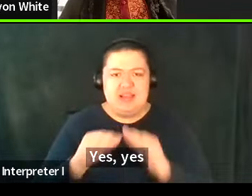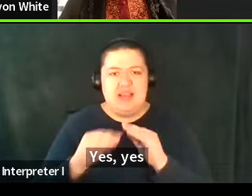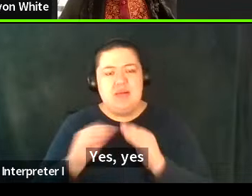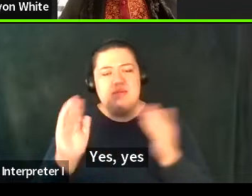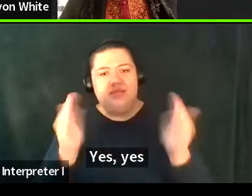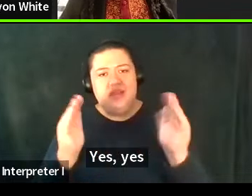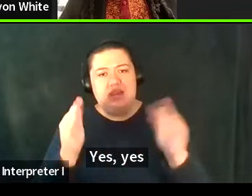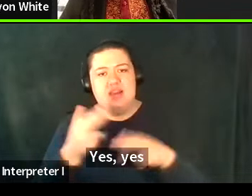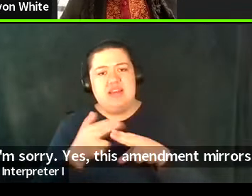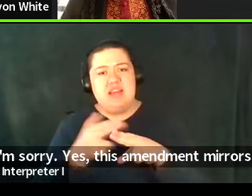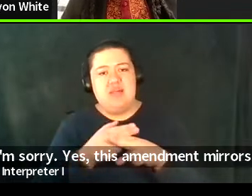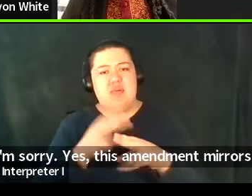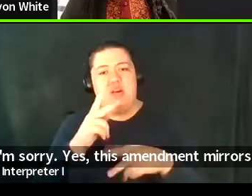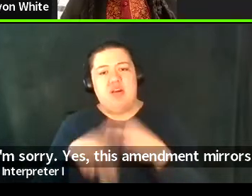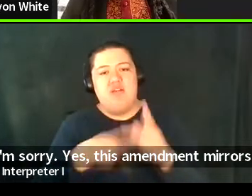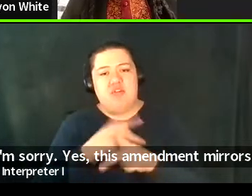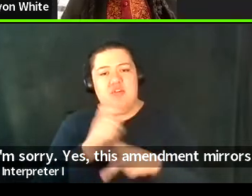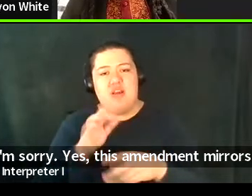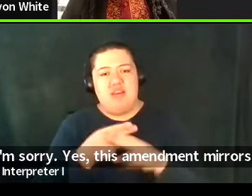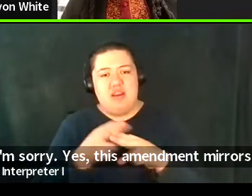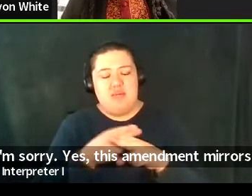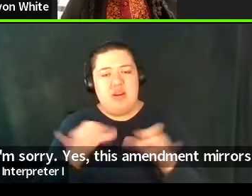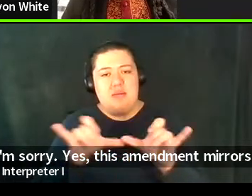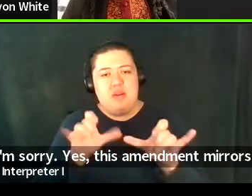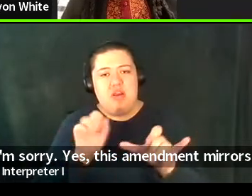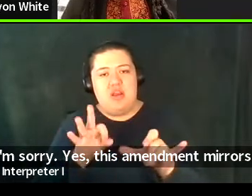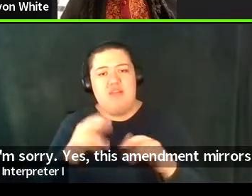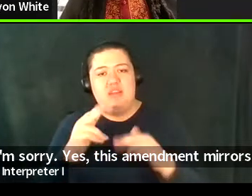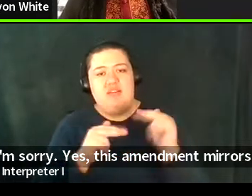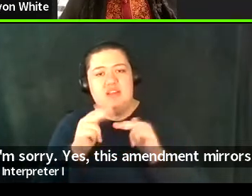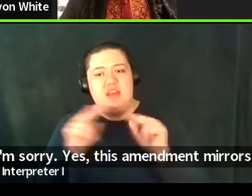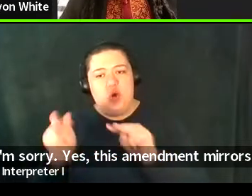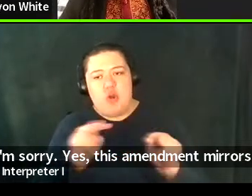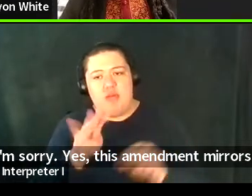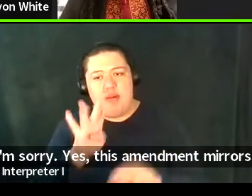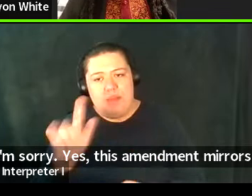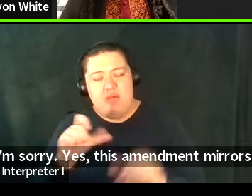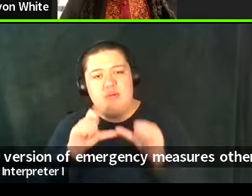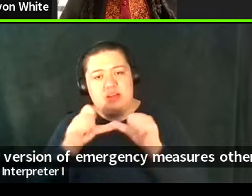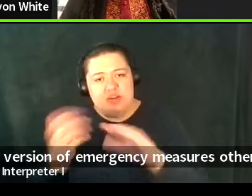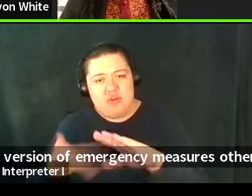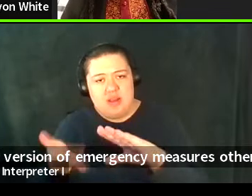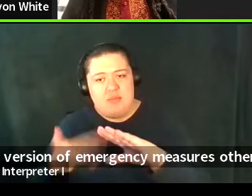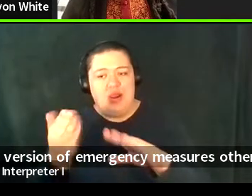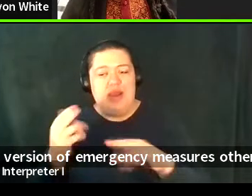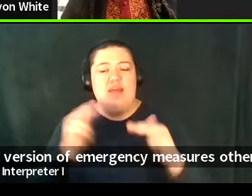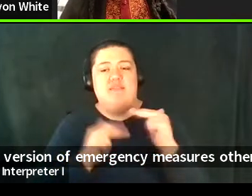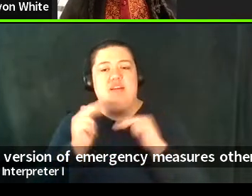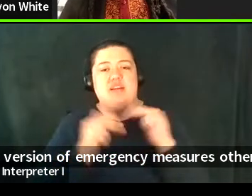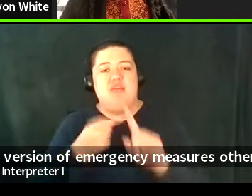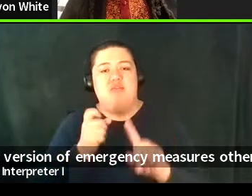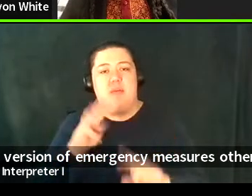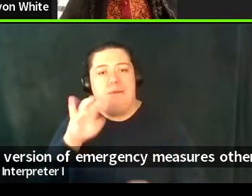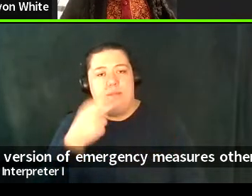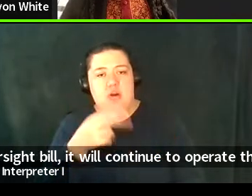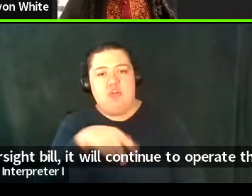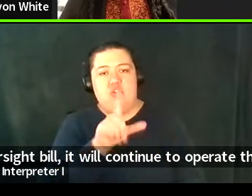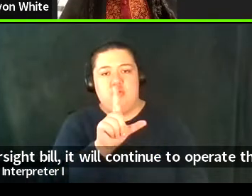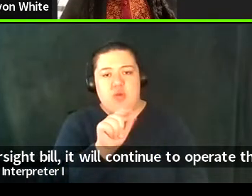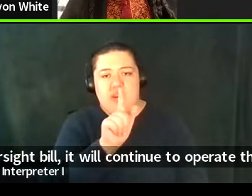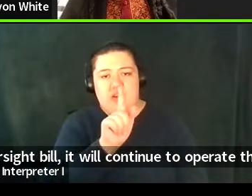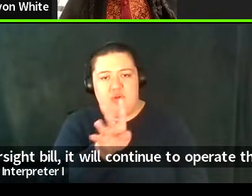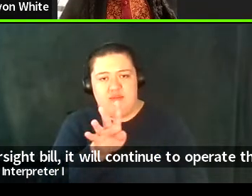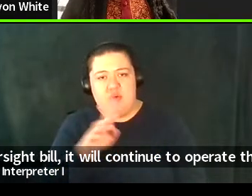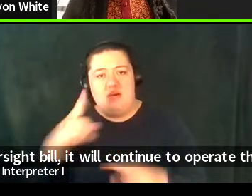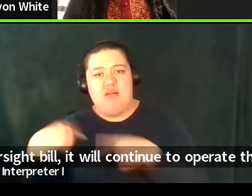temporary version of the emergency measures of the facilities oversight bill. It will continue to operate the facility from March 2024